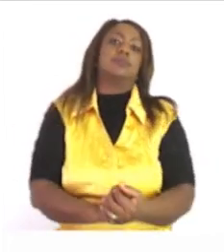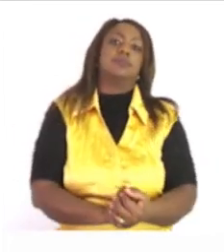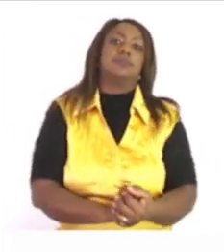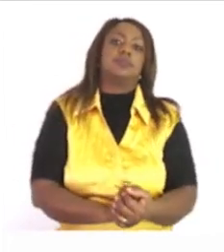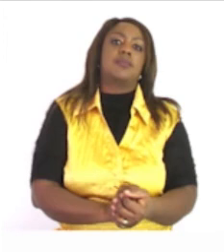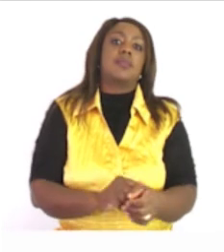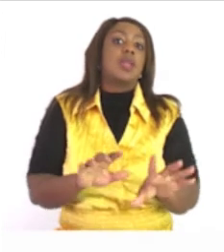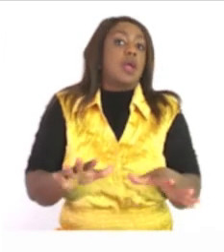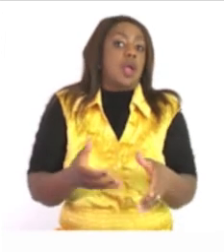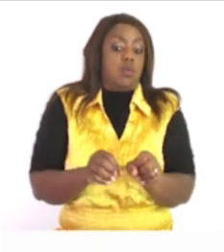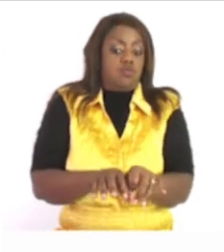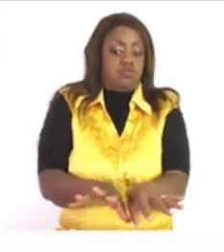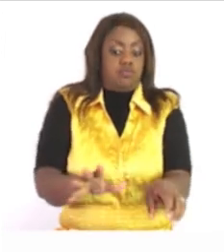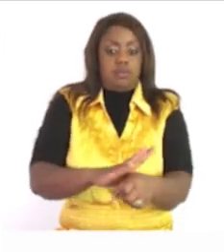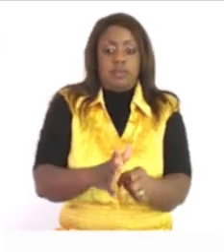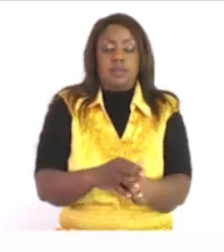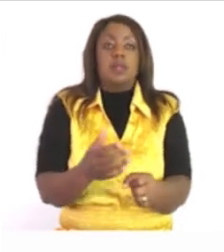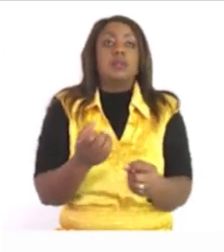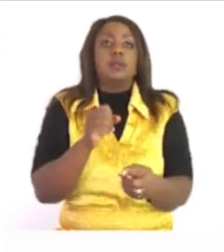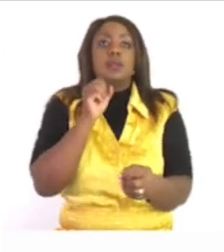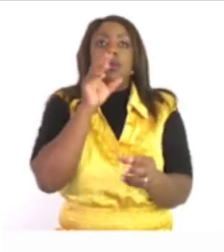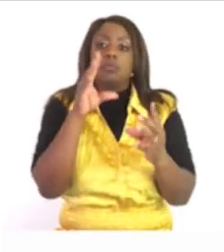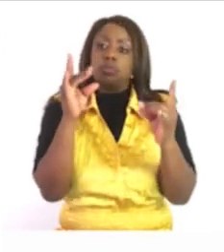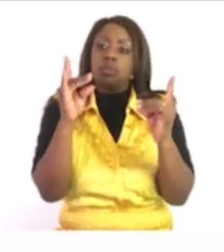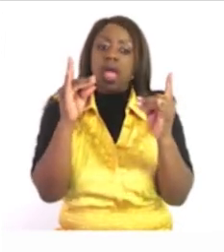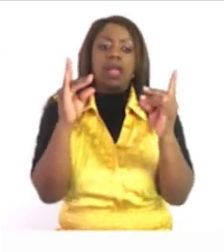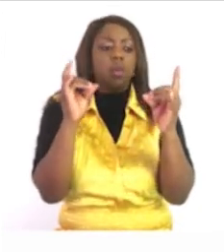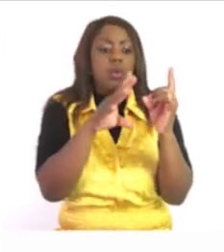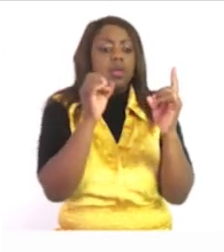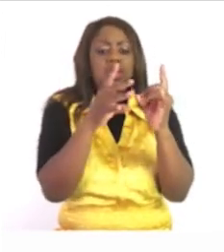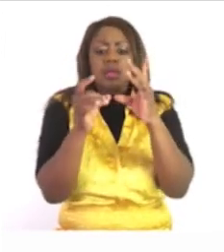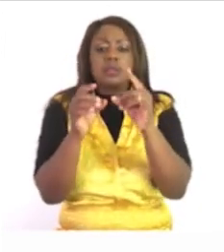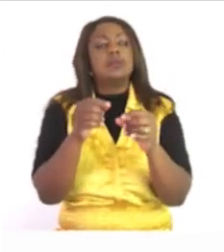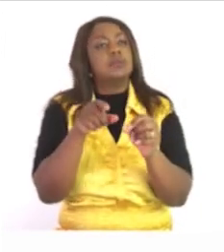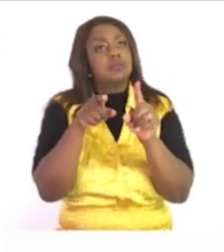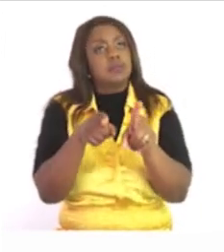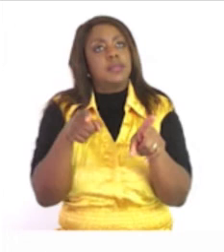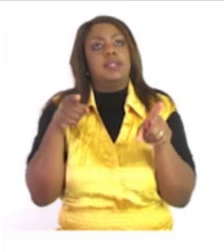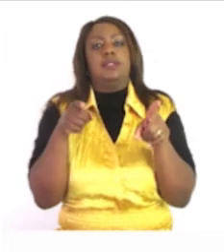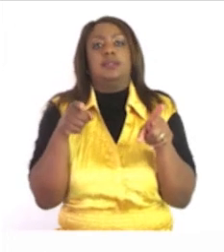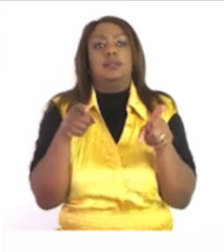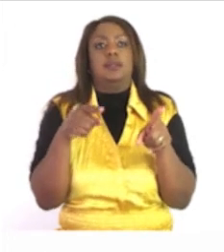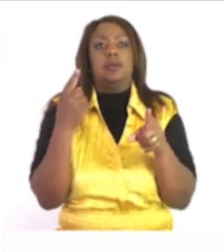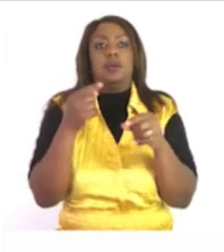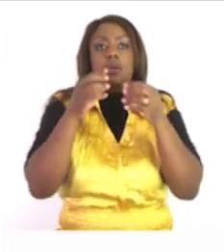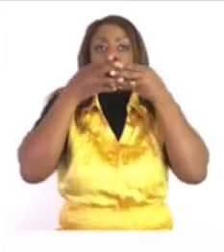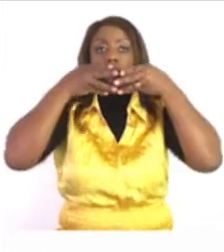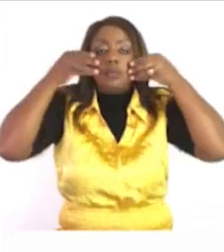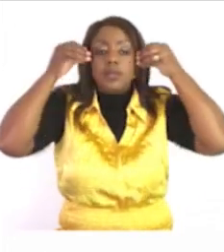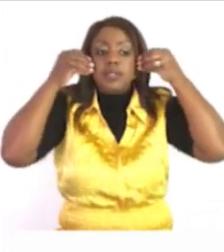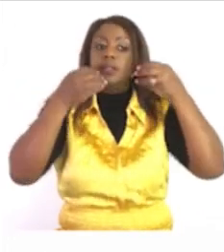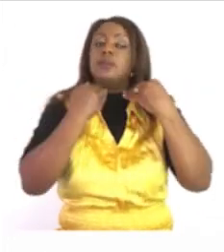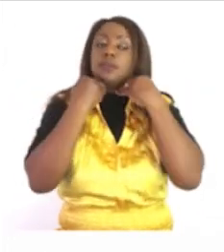saliva, so you do not know, as the person is standing there next to you talking, saliva might have fallen on